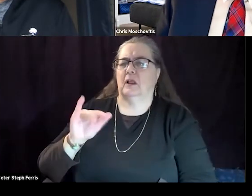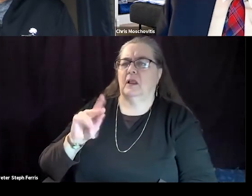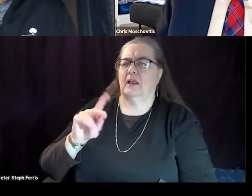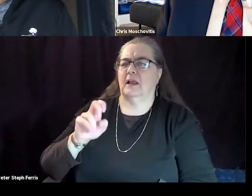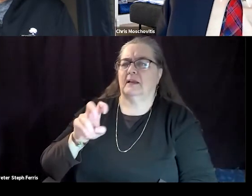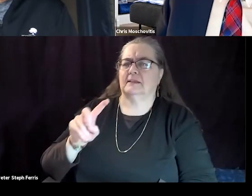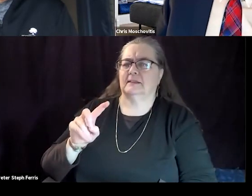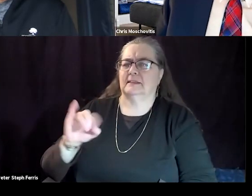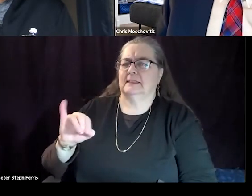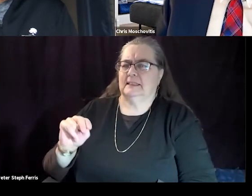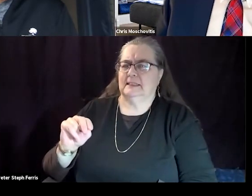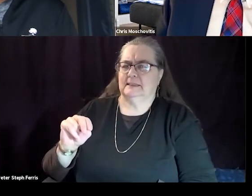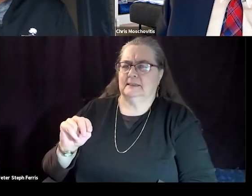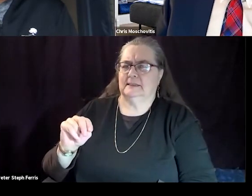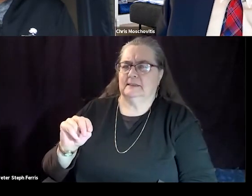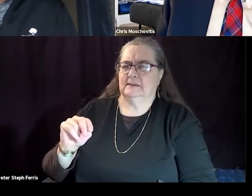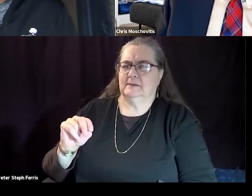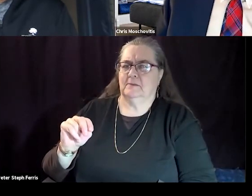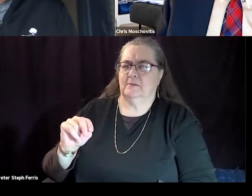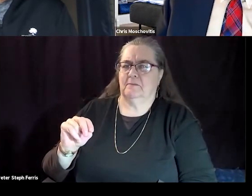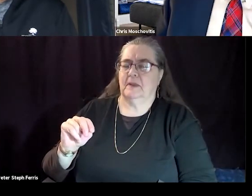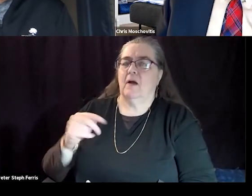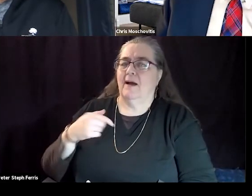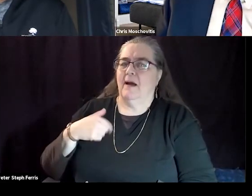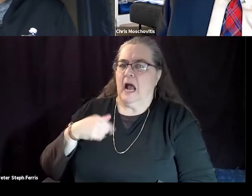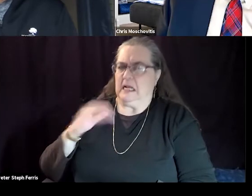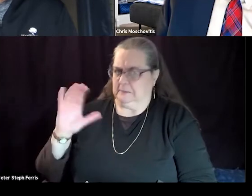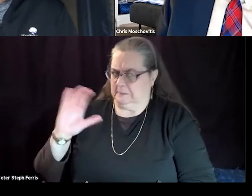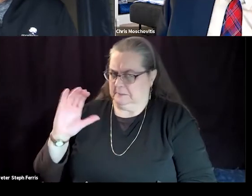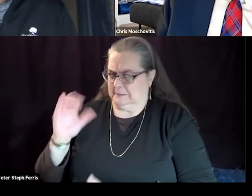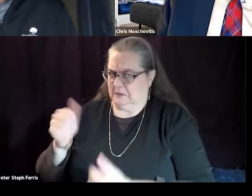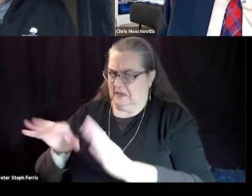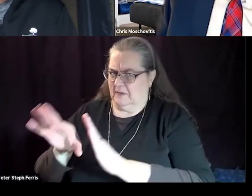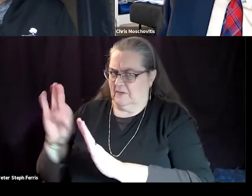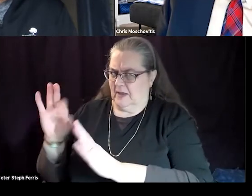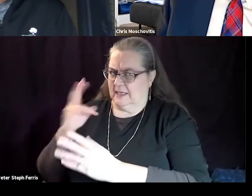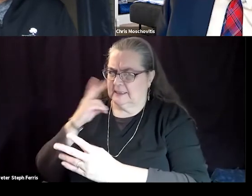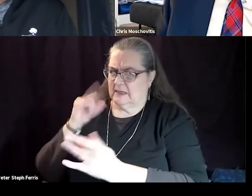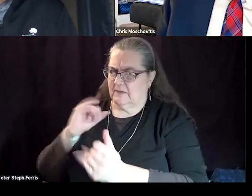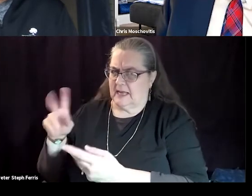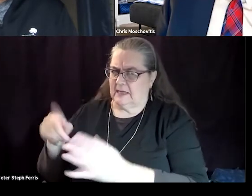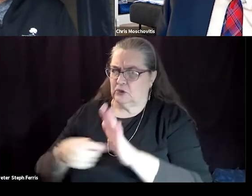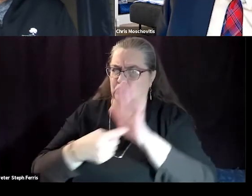and I can try to dig through it and put it up.